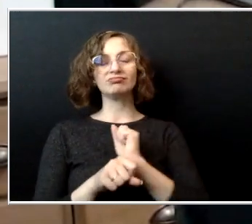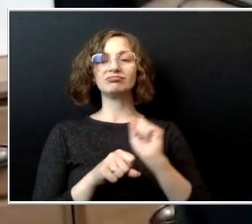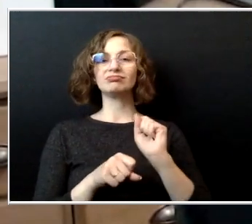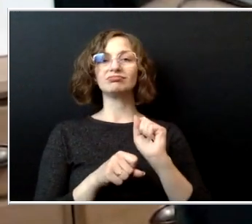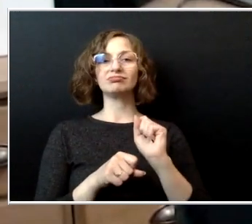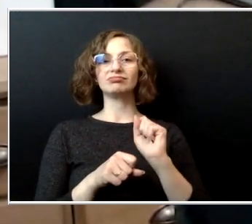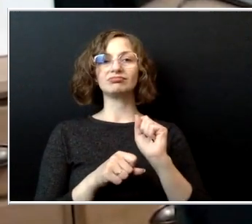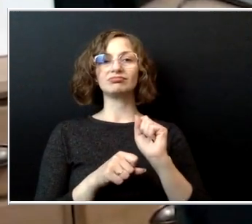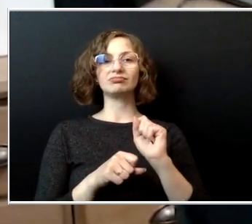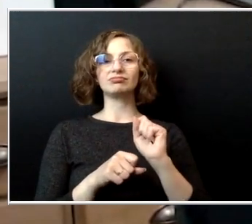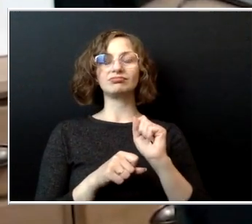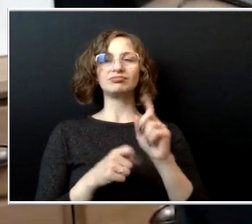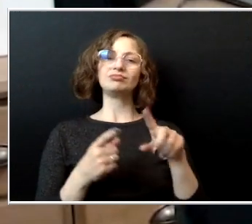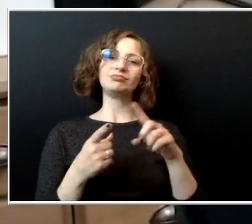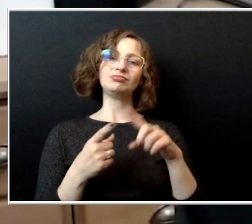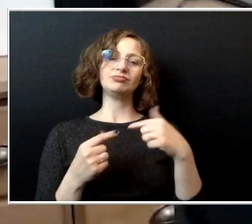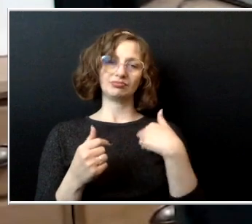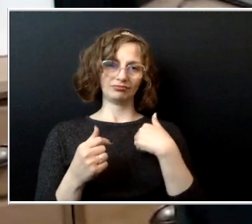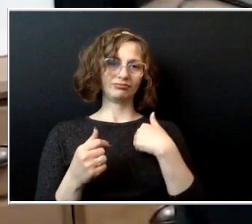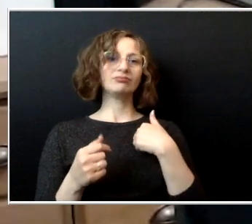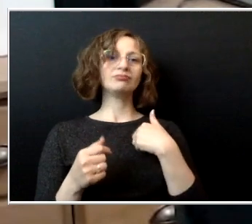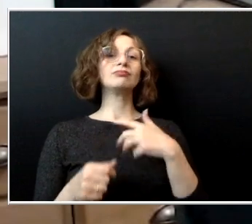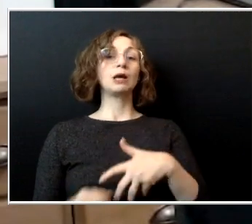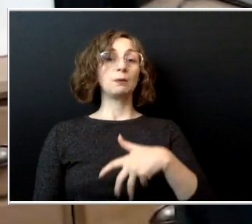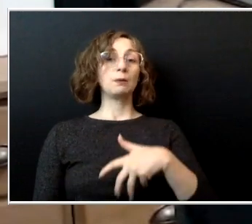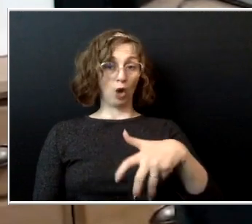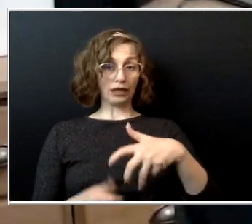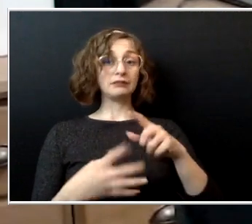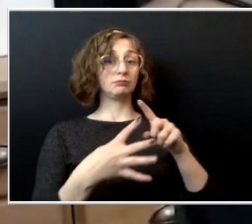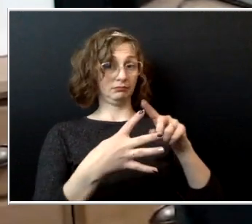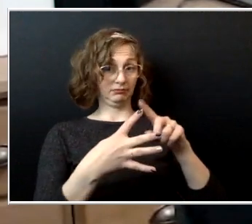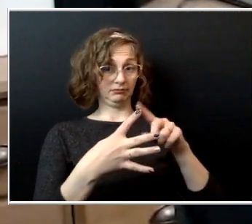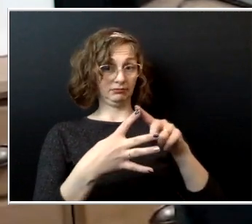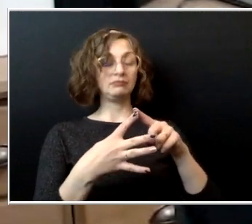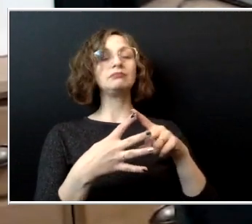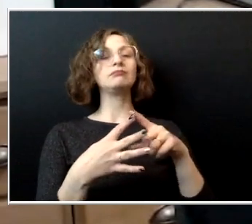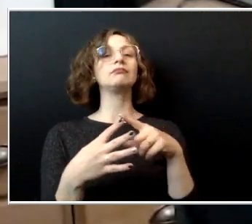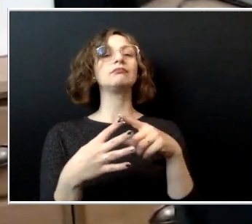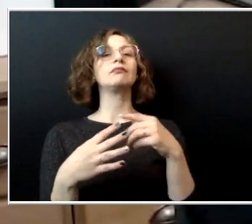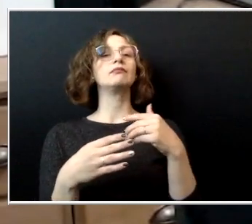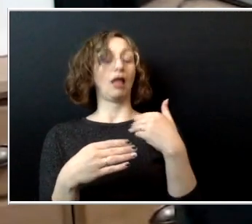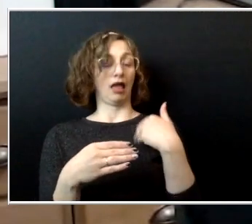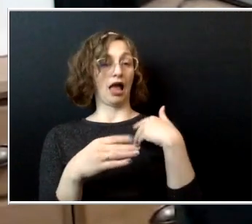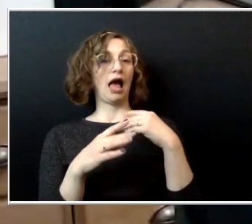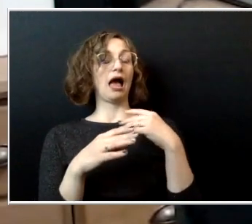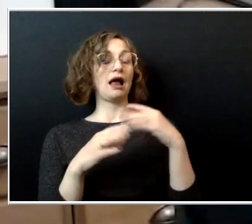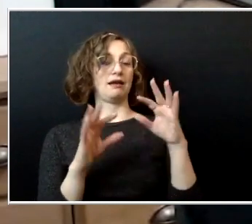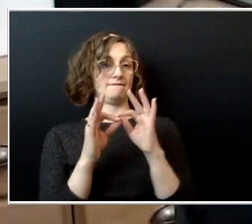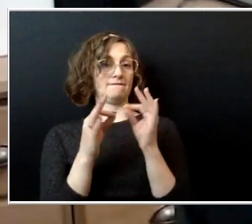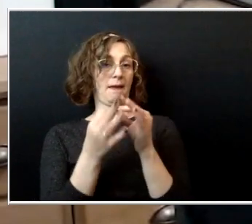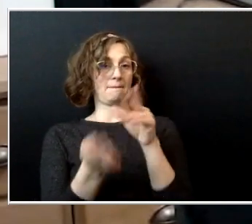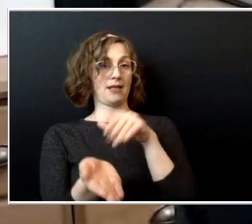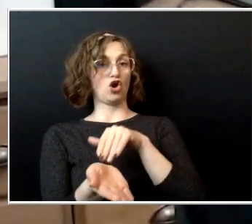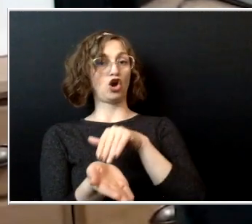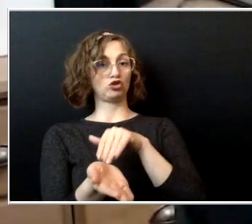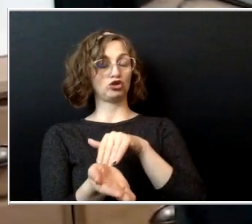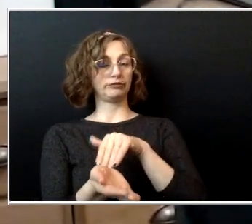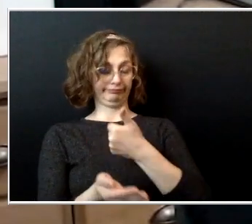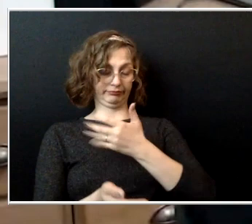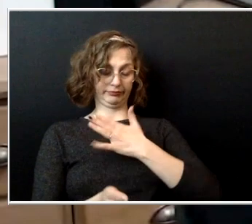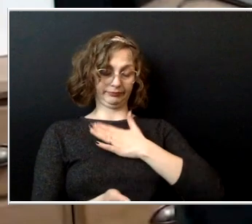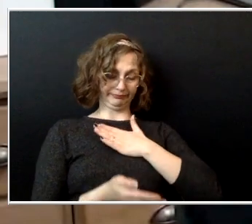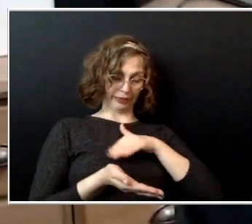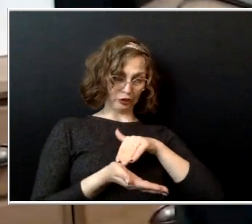was pregnant with my first, I had a family practitioner who was my doctor, but there were